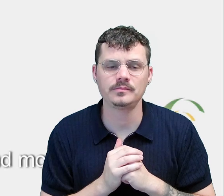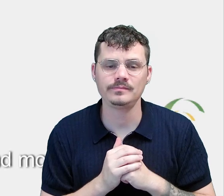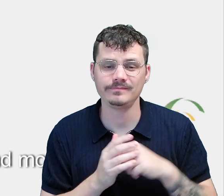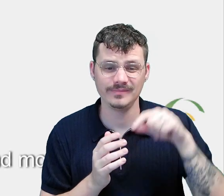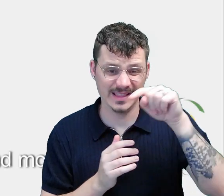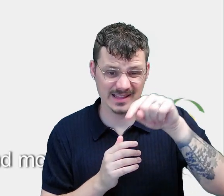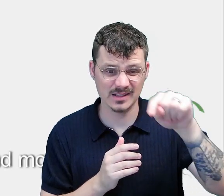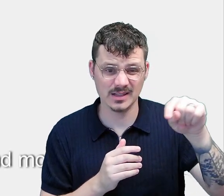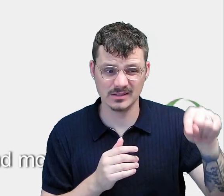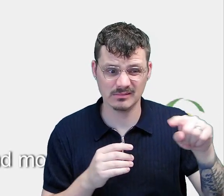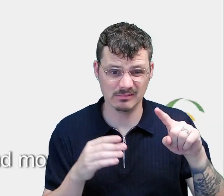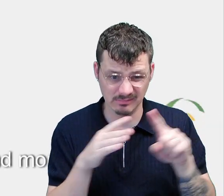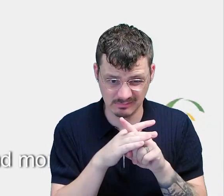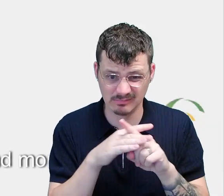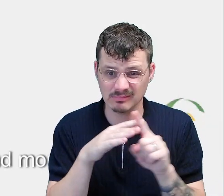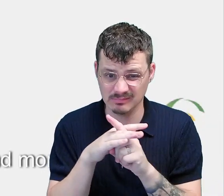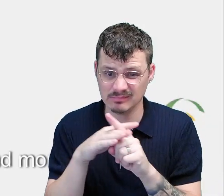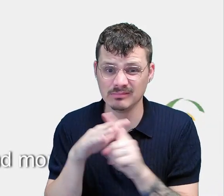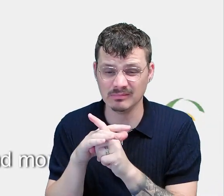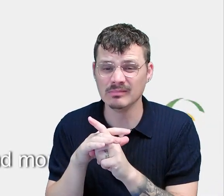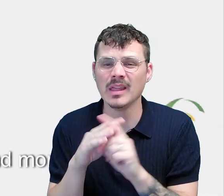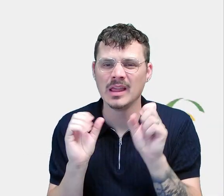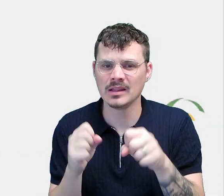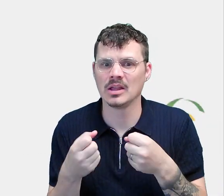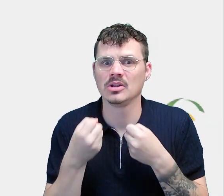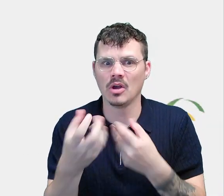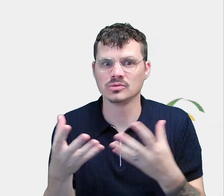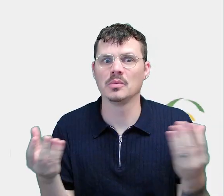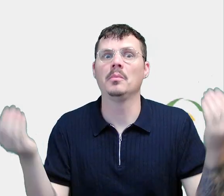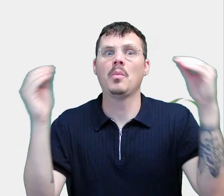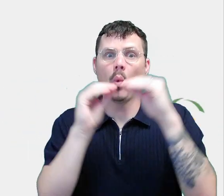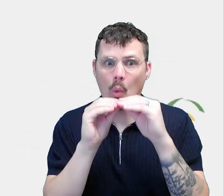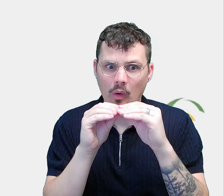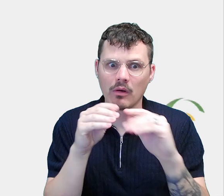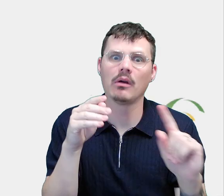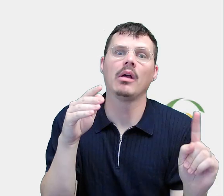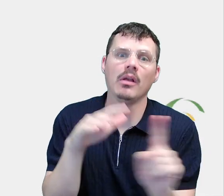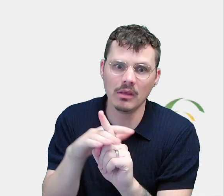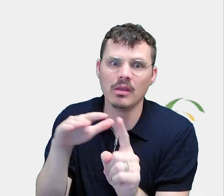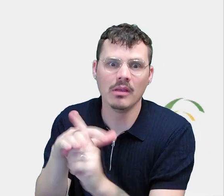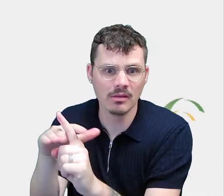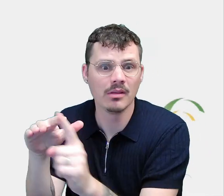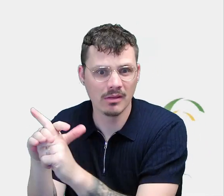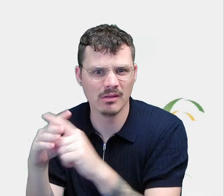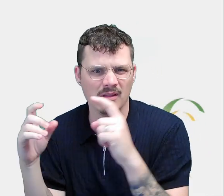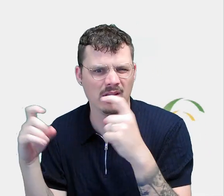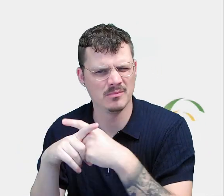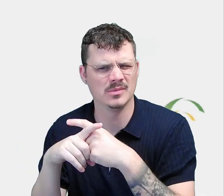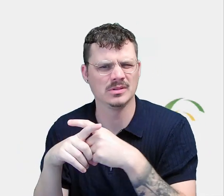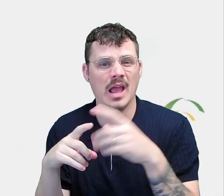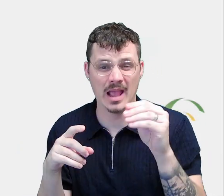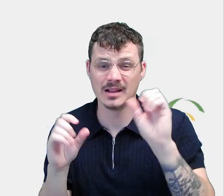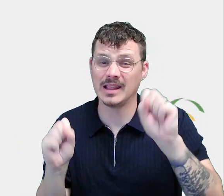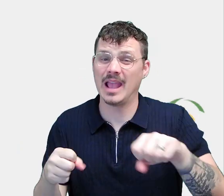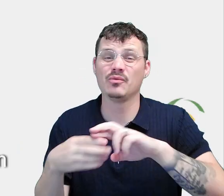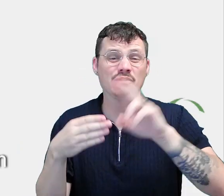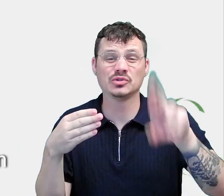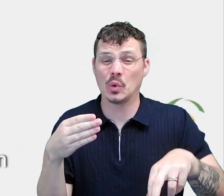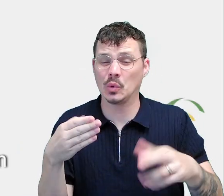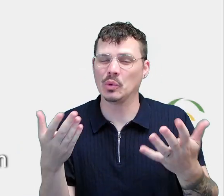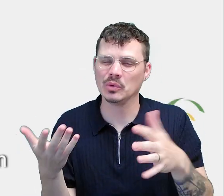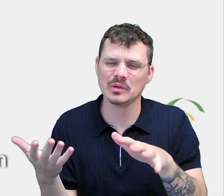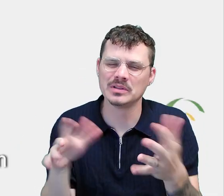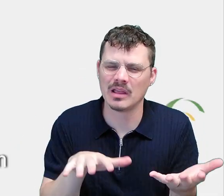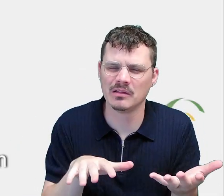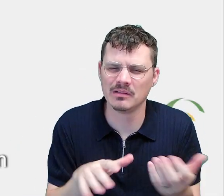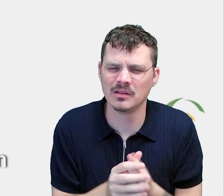These complications can cause more and more complications and can result in death. And for